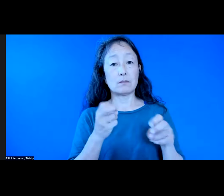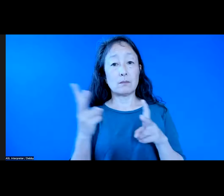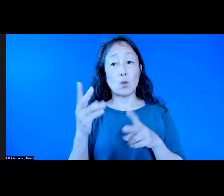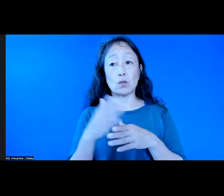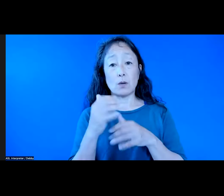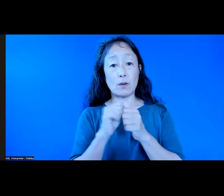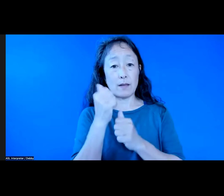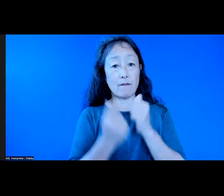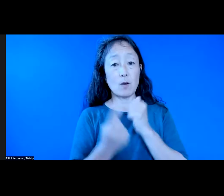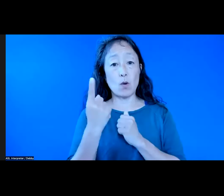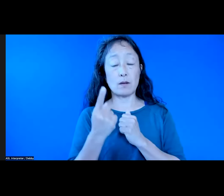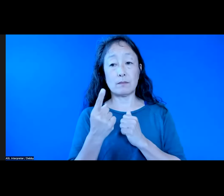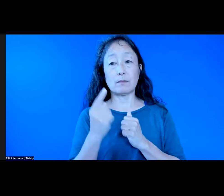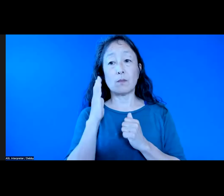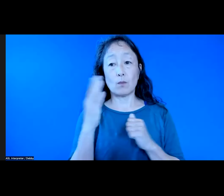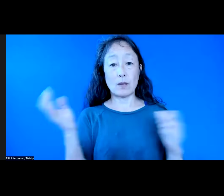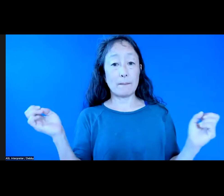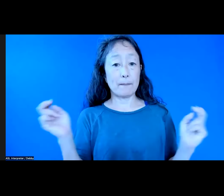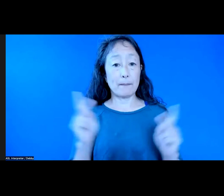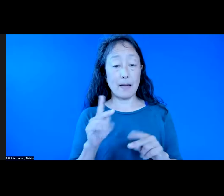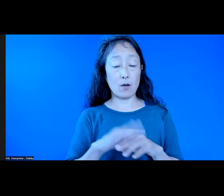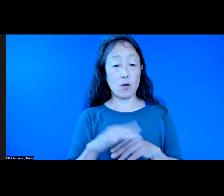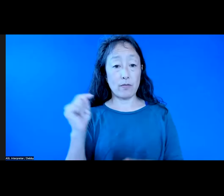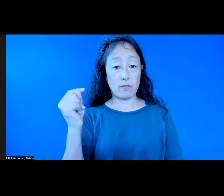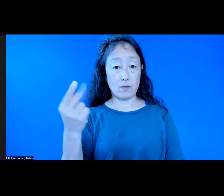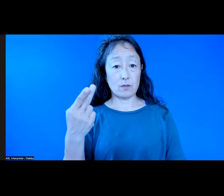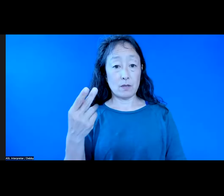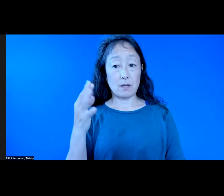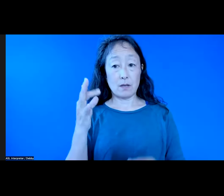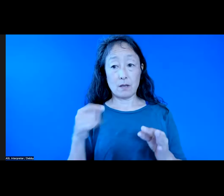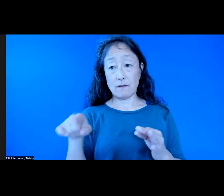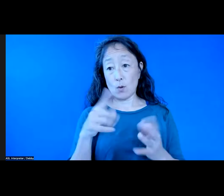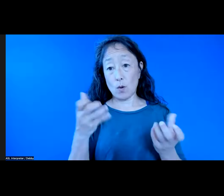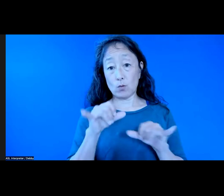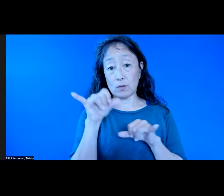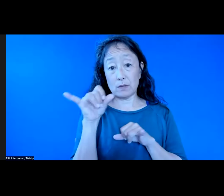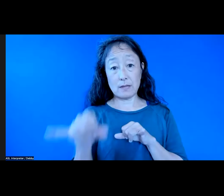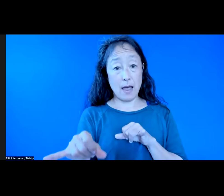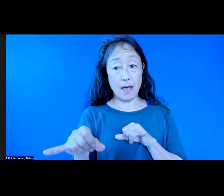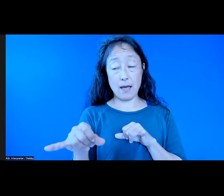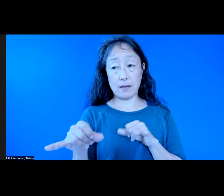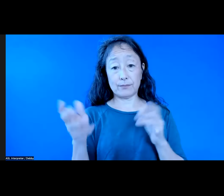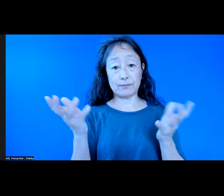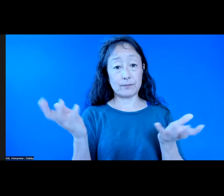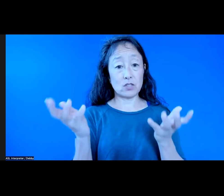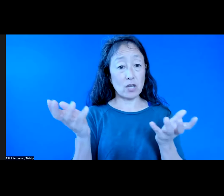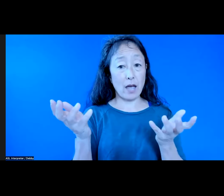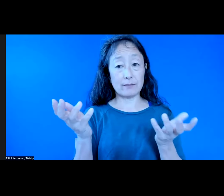on Thursday. If anyone wants to stay on and chit chat and visit, I'll stay on with you for a